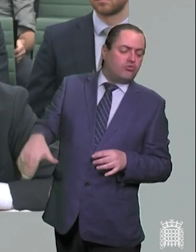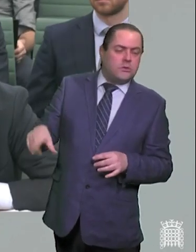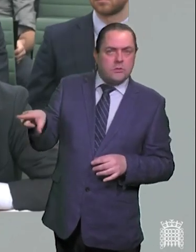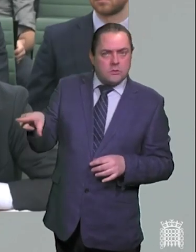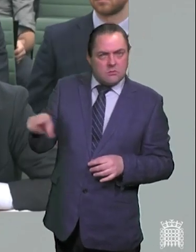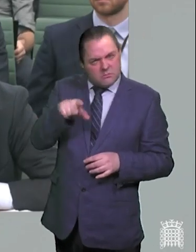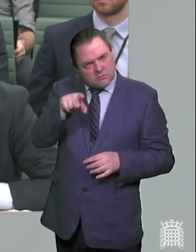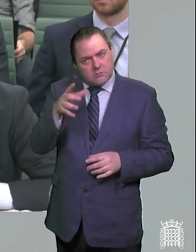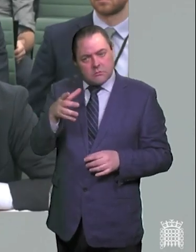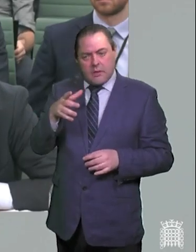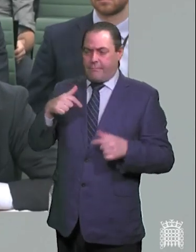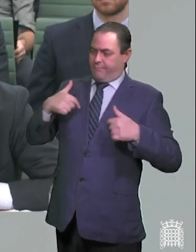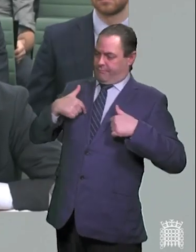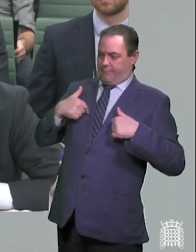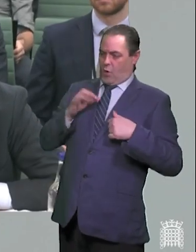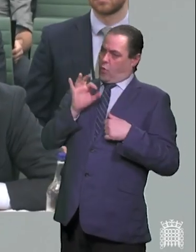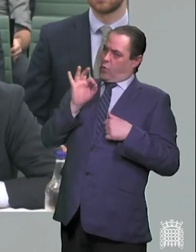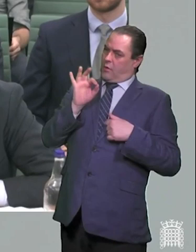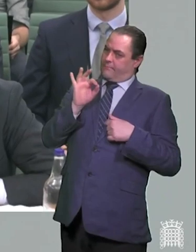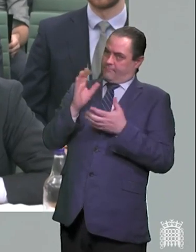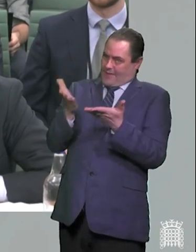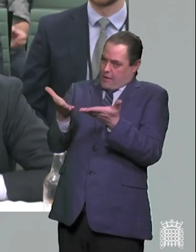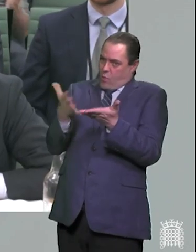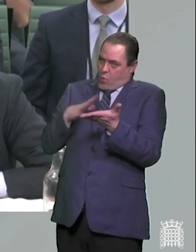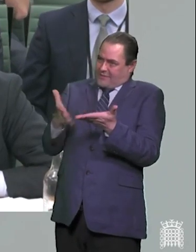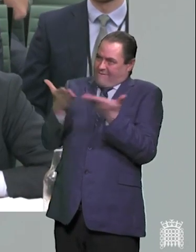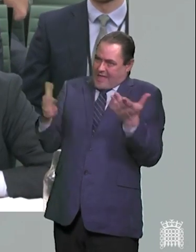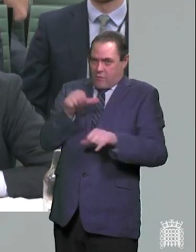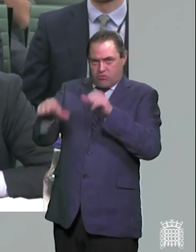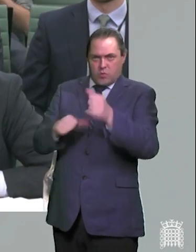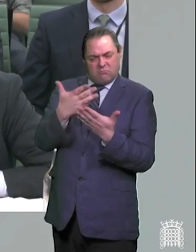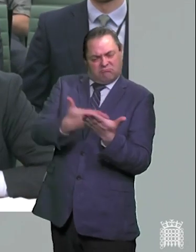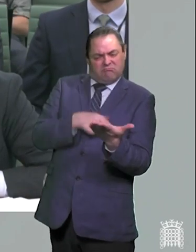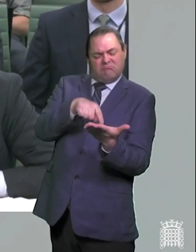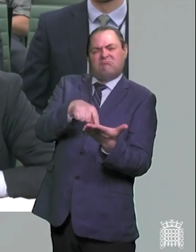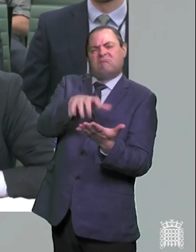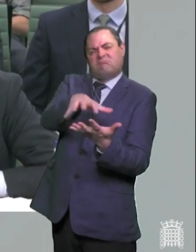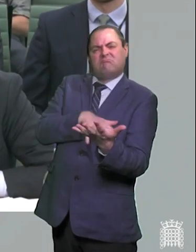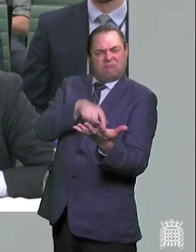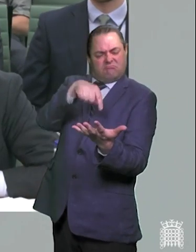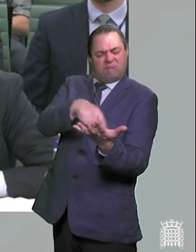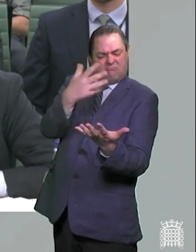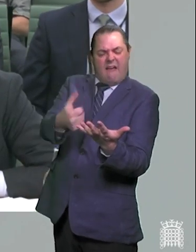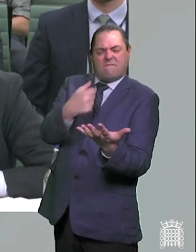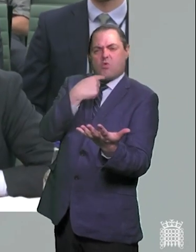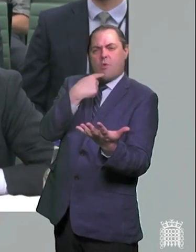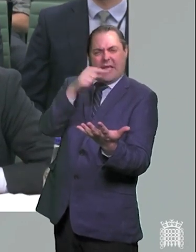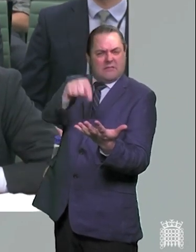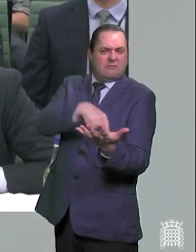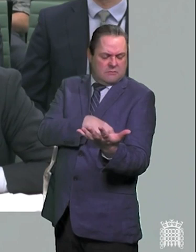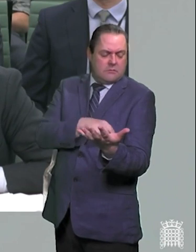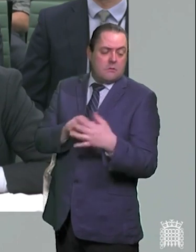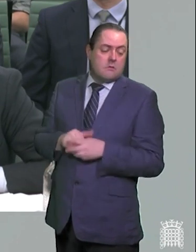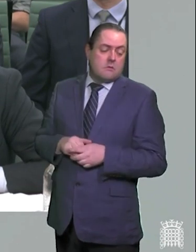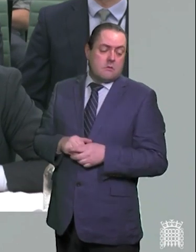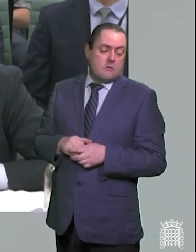fairness are well documented in my submission. I think that